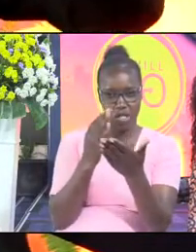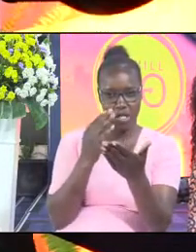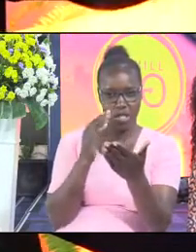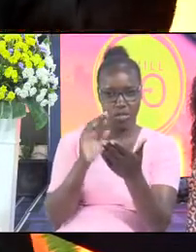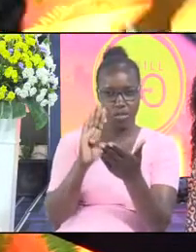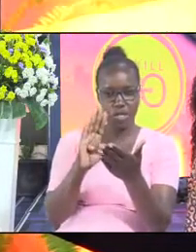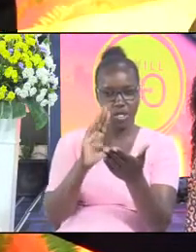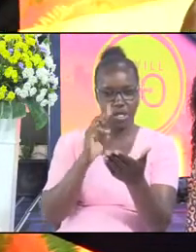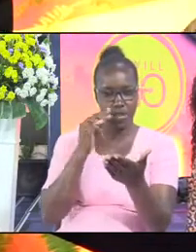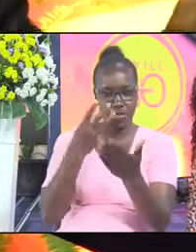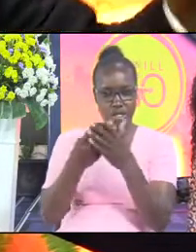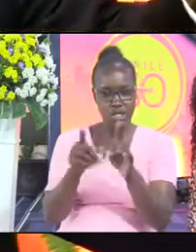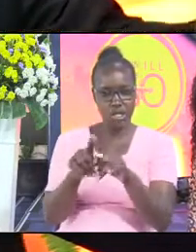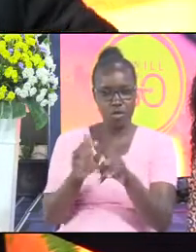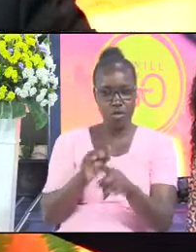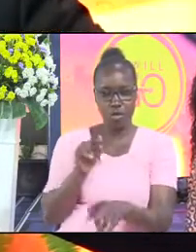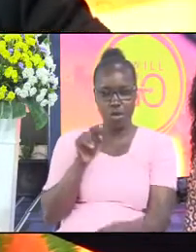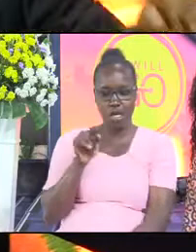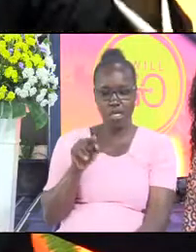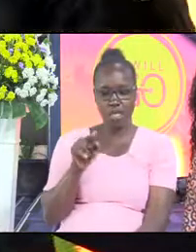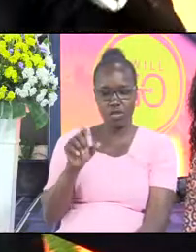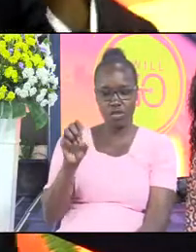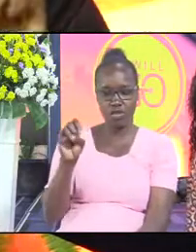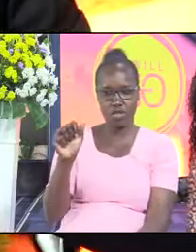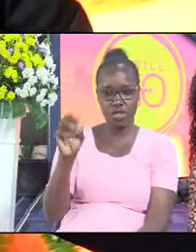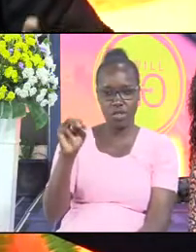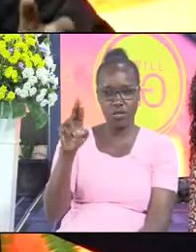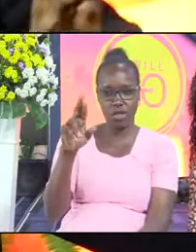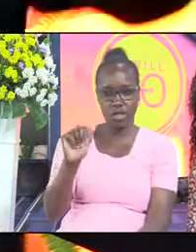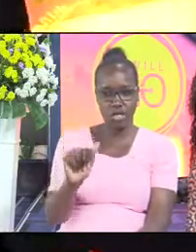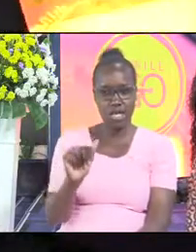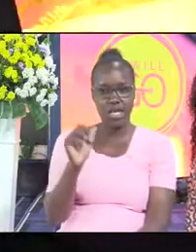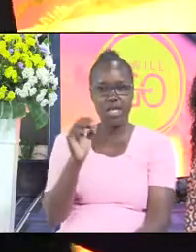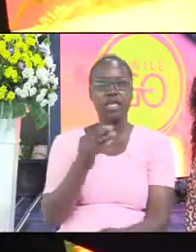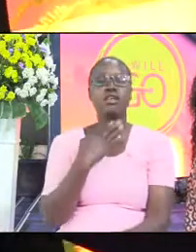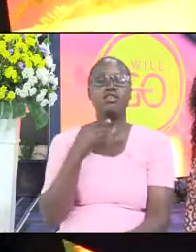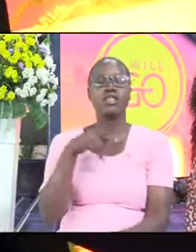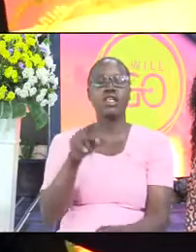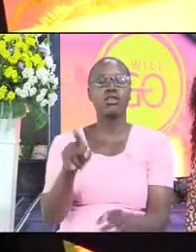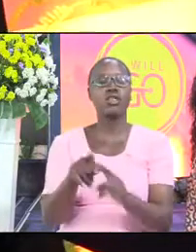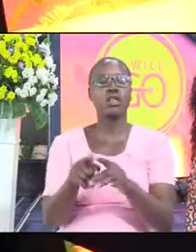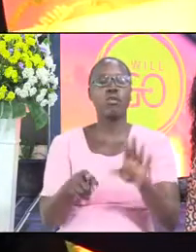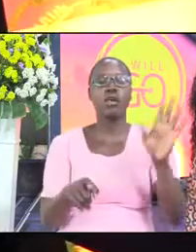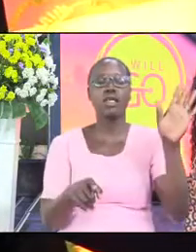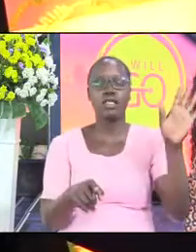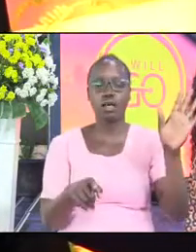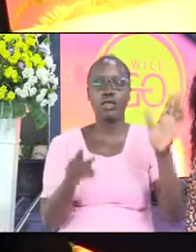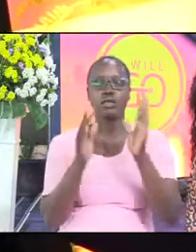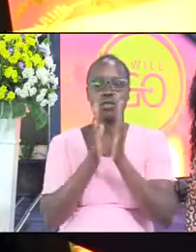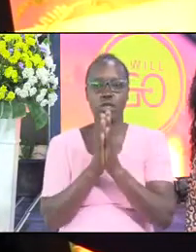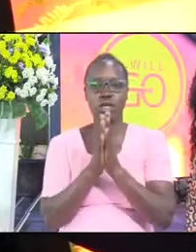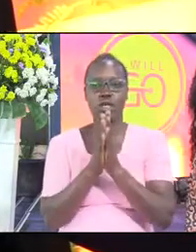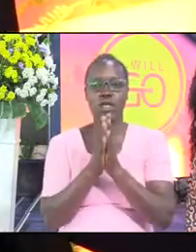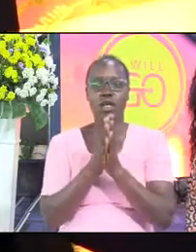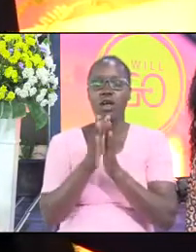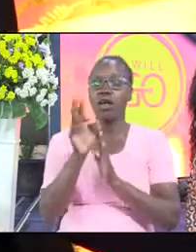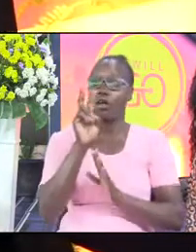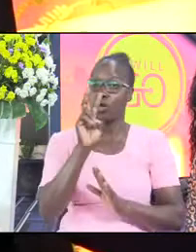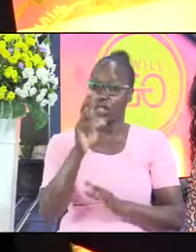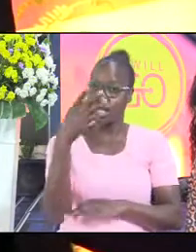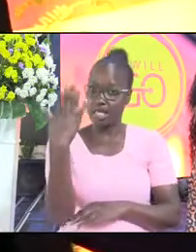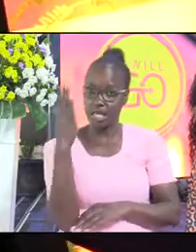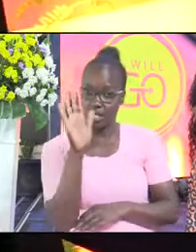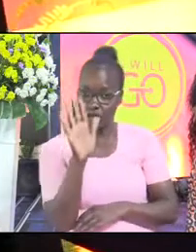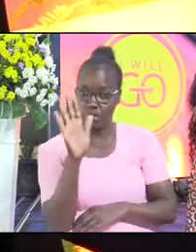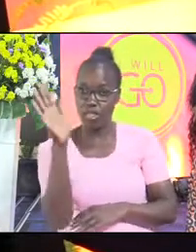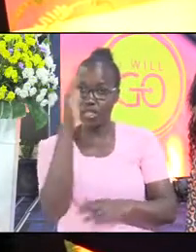witness like that woman of Samaria. If that's your desire, put your hand up where you are. God sees your hand. God